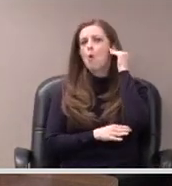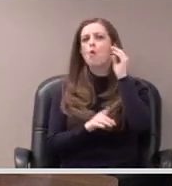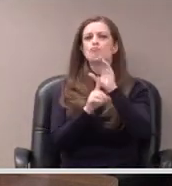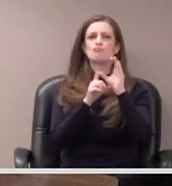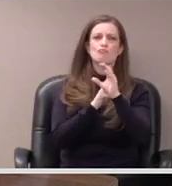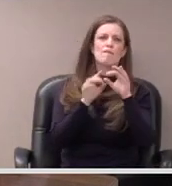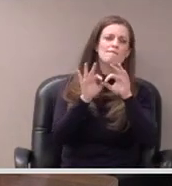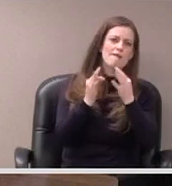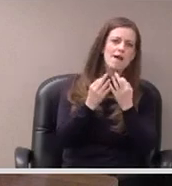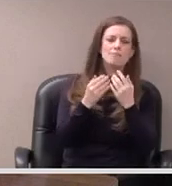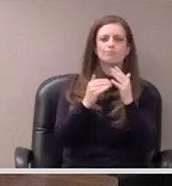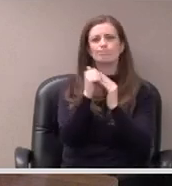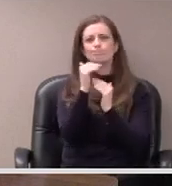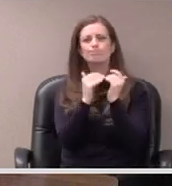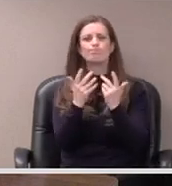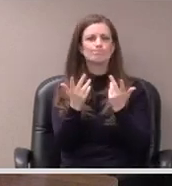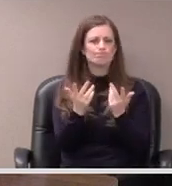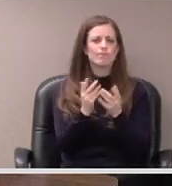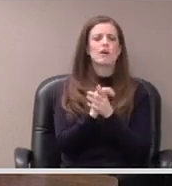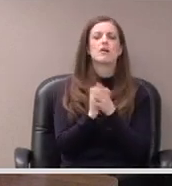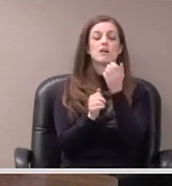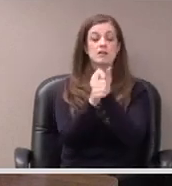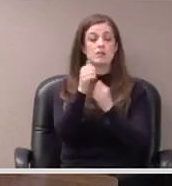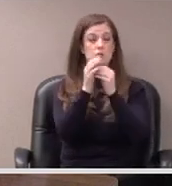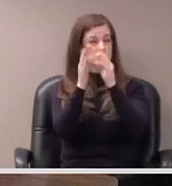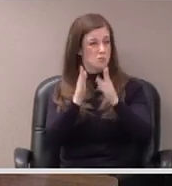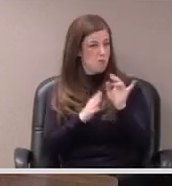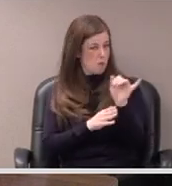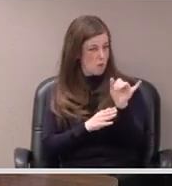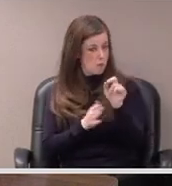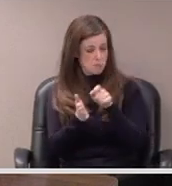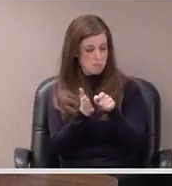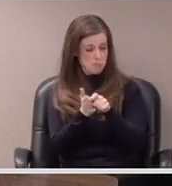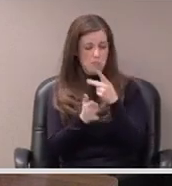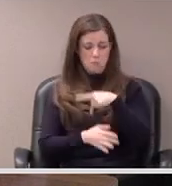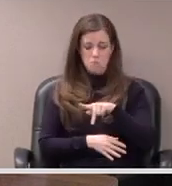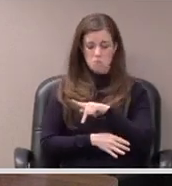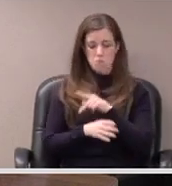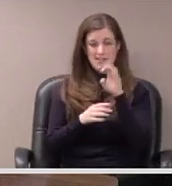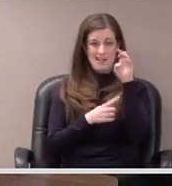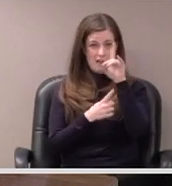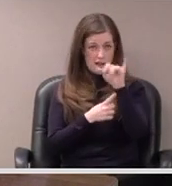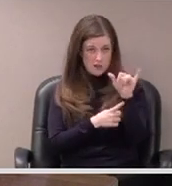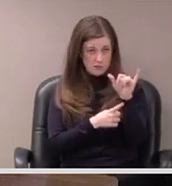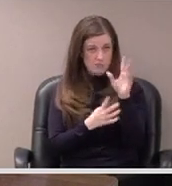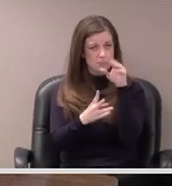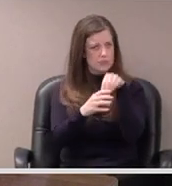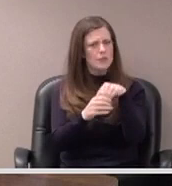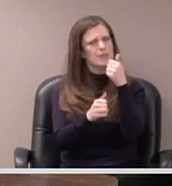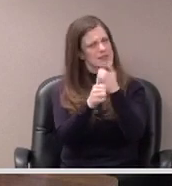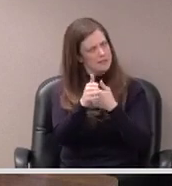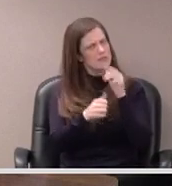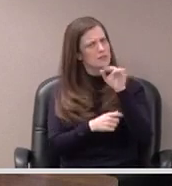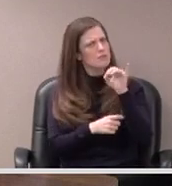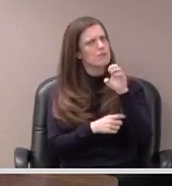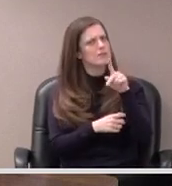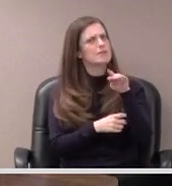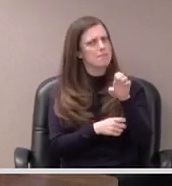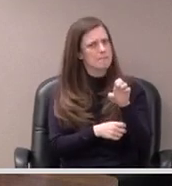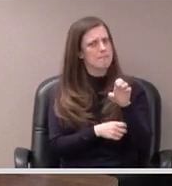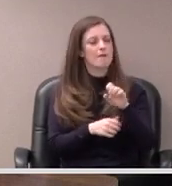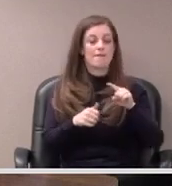and comfort for our students. Each student also wrote personal essays that are included with each of the recipes that